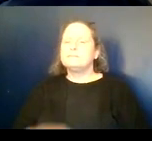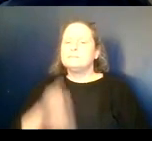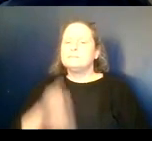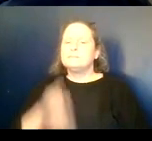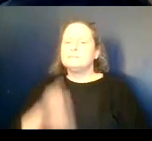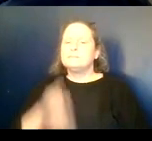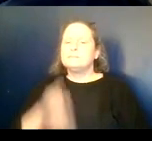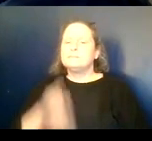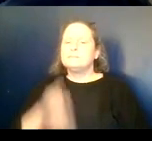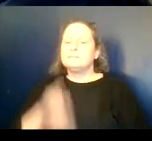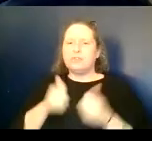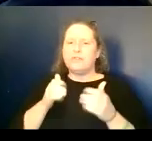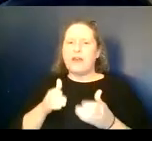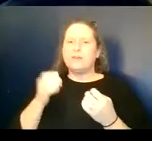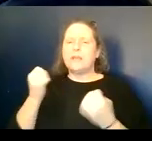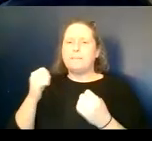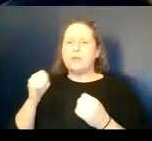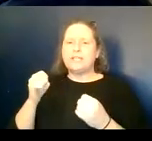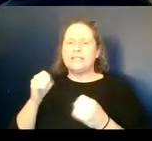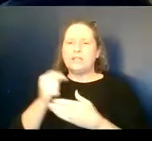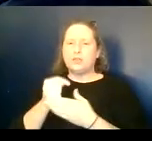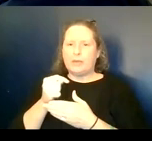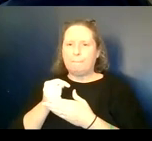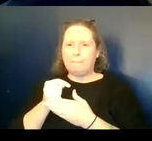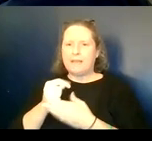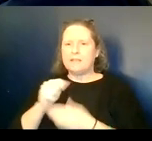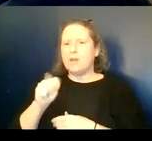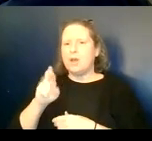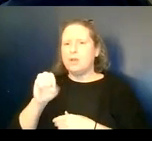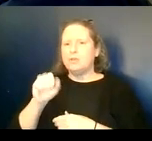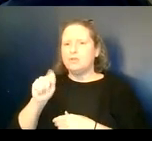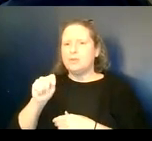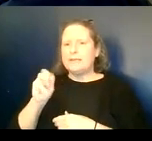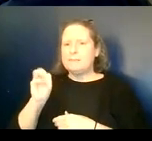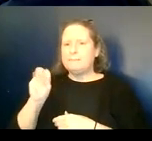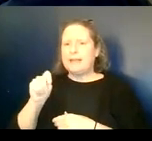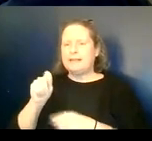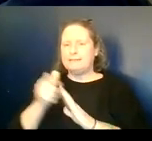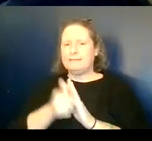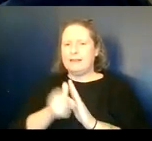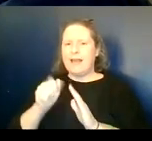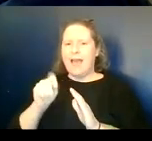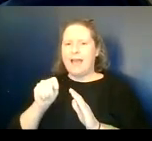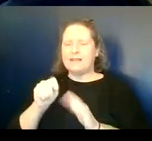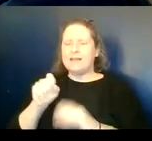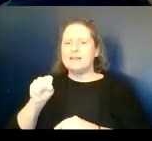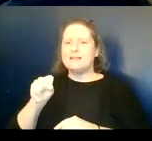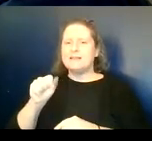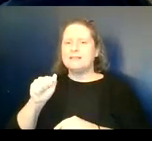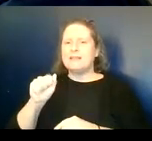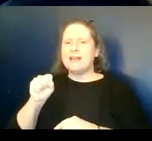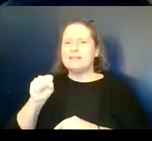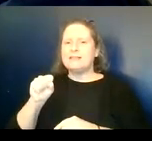Emergency Treatment Act, also known as SECETA, which guarantees that hospitals are required to provide care to sexual